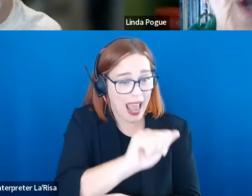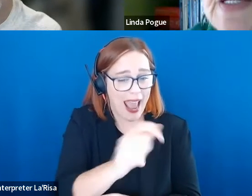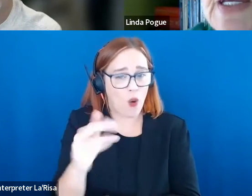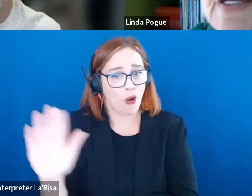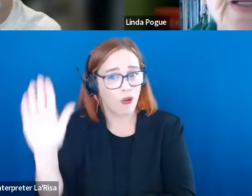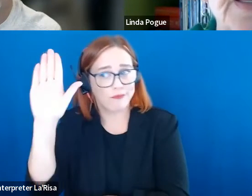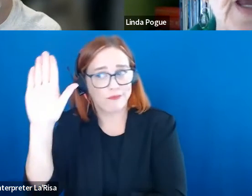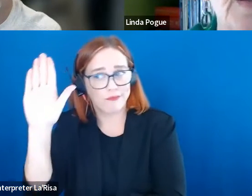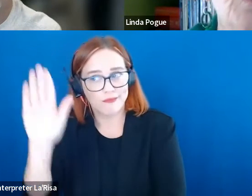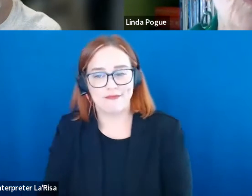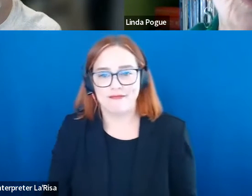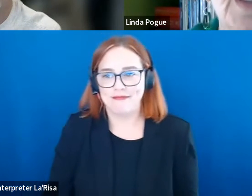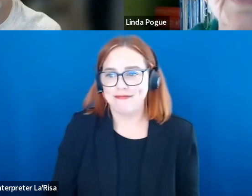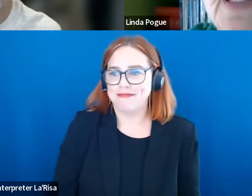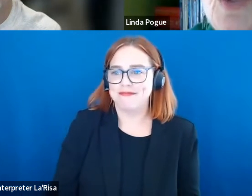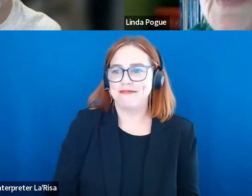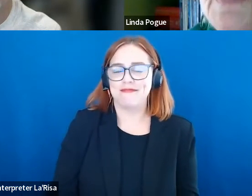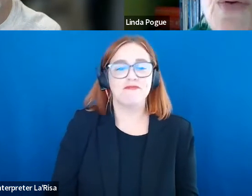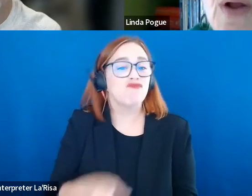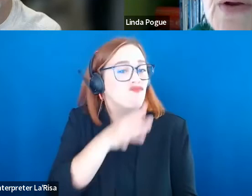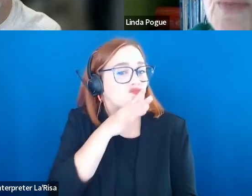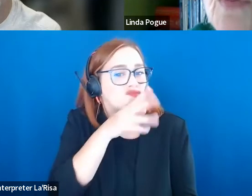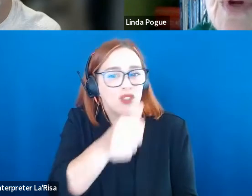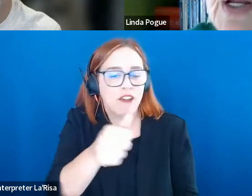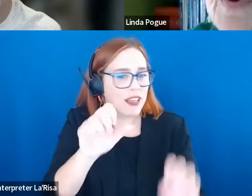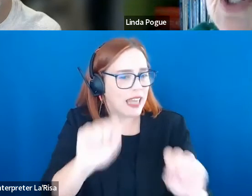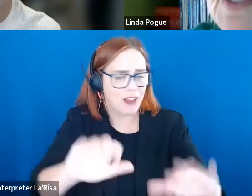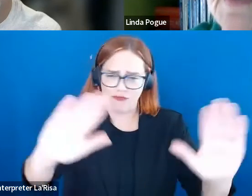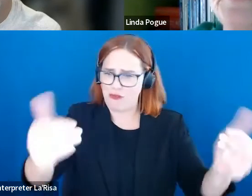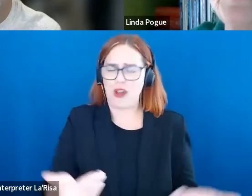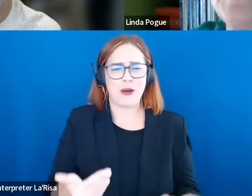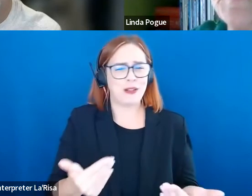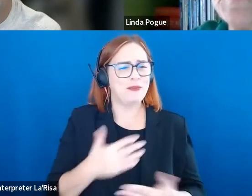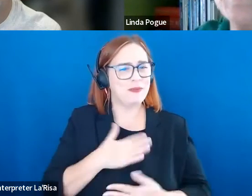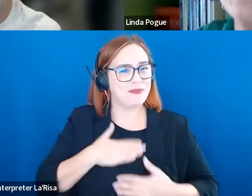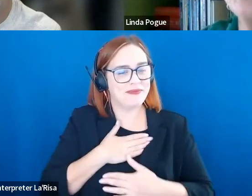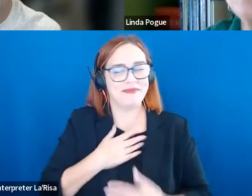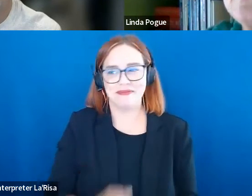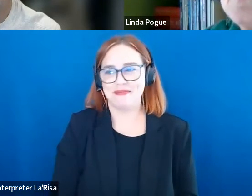your hand and say what you'd like to say. You'd be so welcome. We really appreciate it.